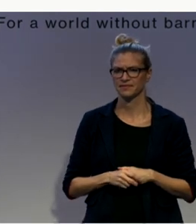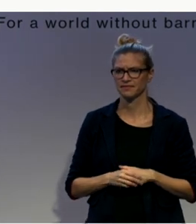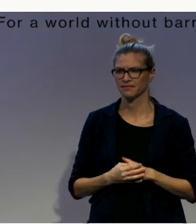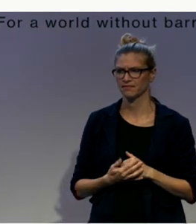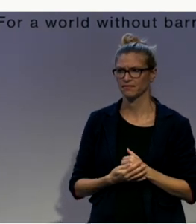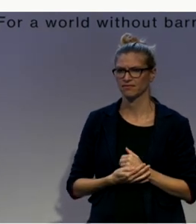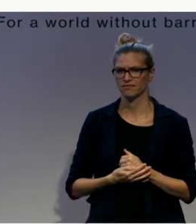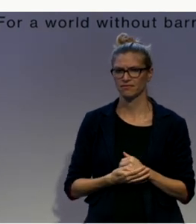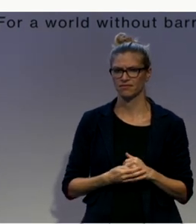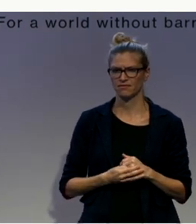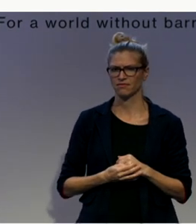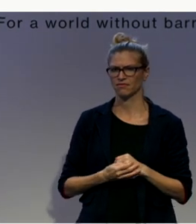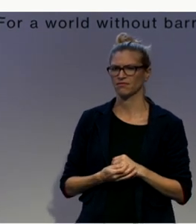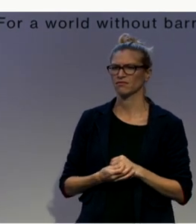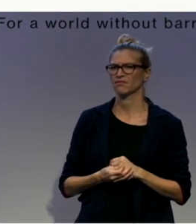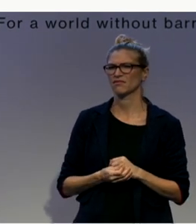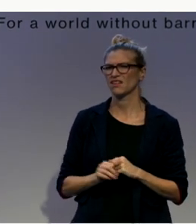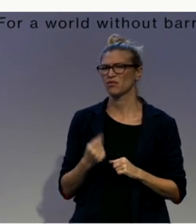session with one question, all right?